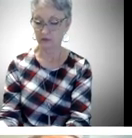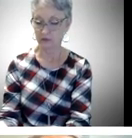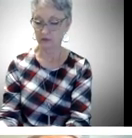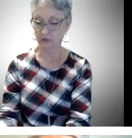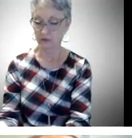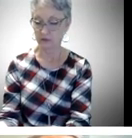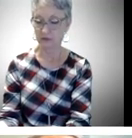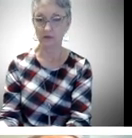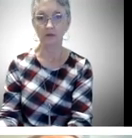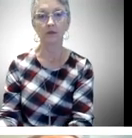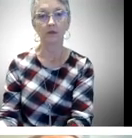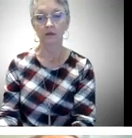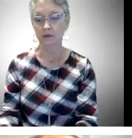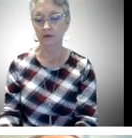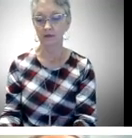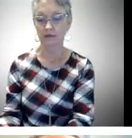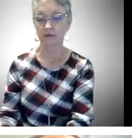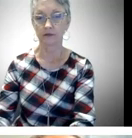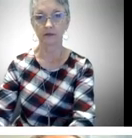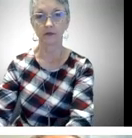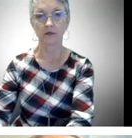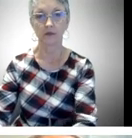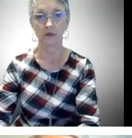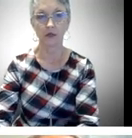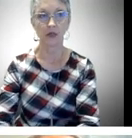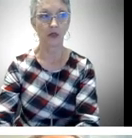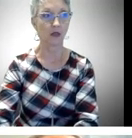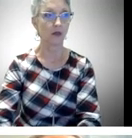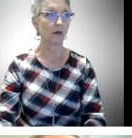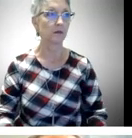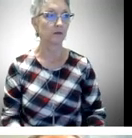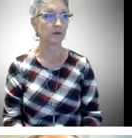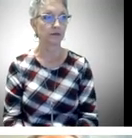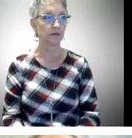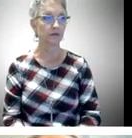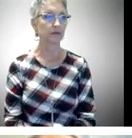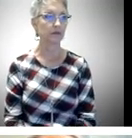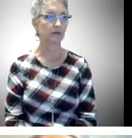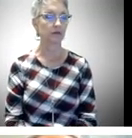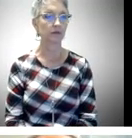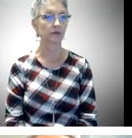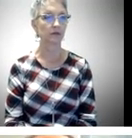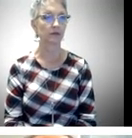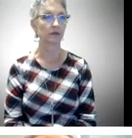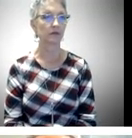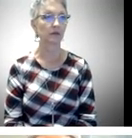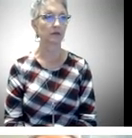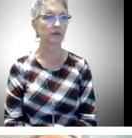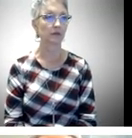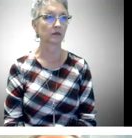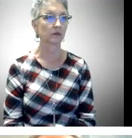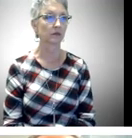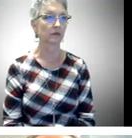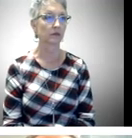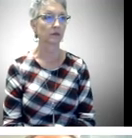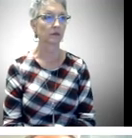they had a problem with giving people under guardianship a copy of their Bill of Rights, which I think is ridiculous.